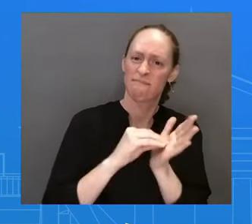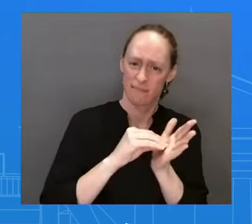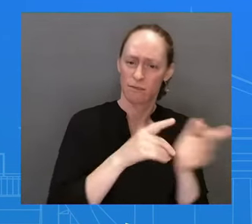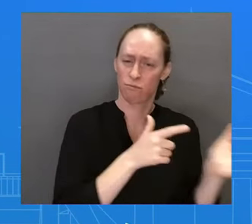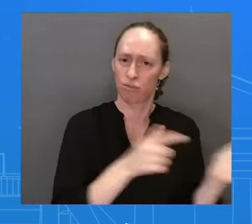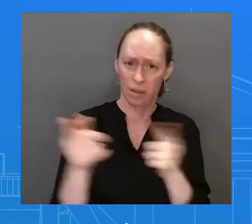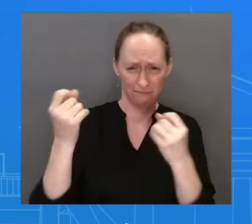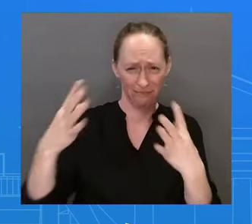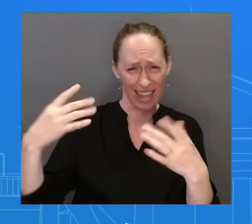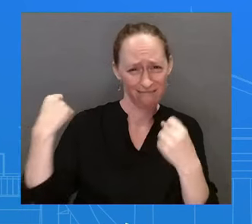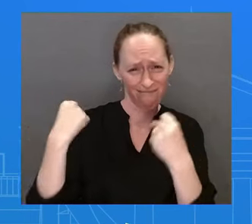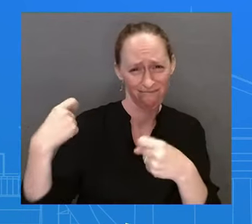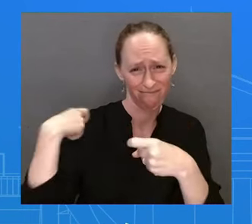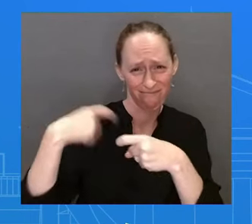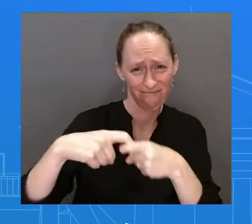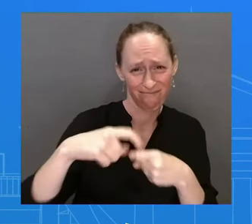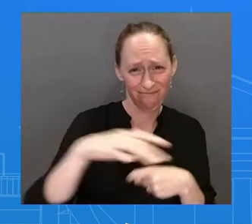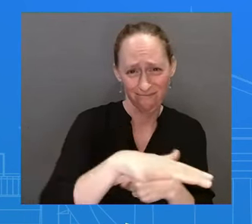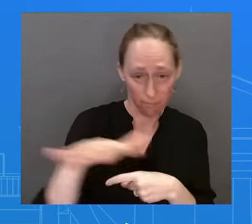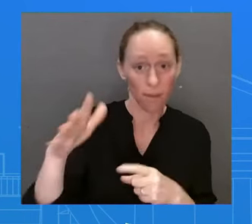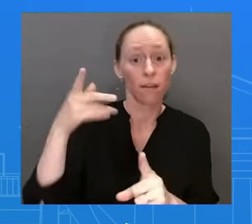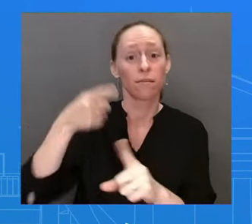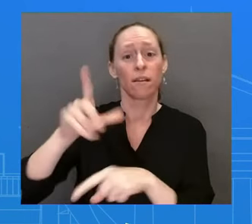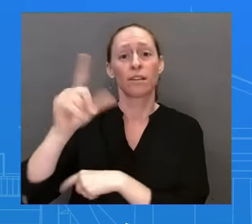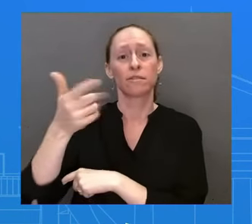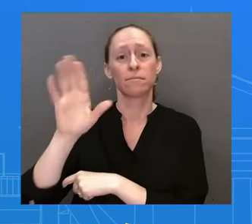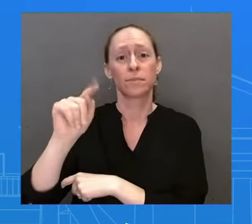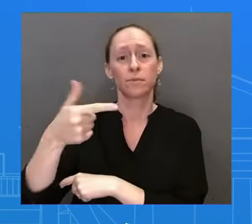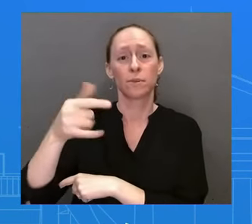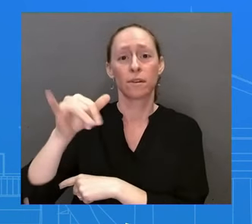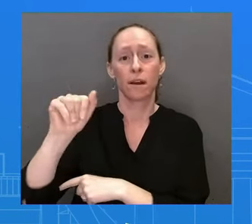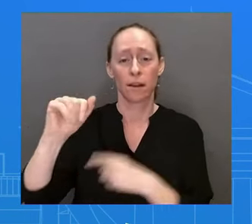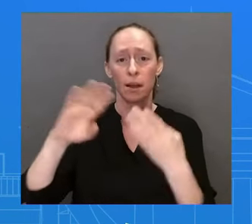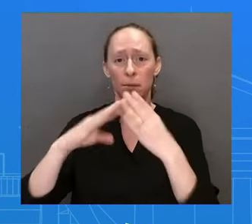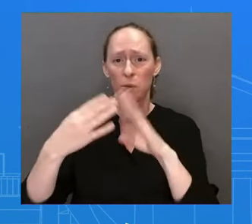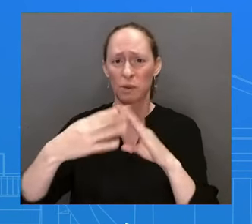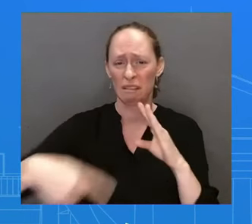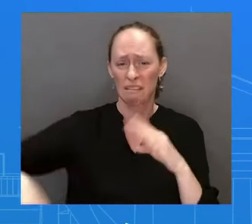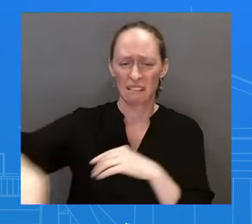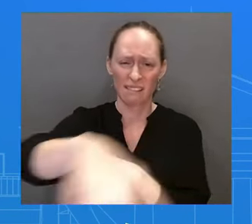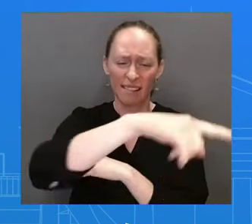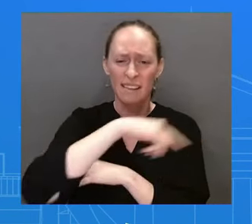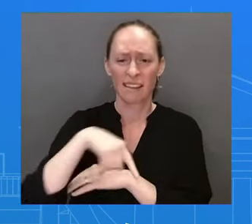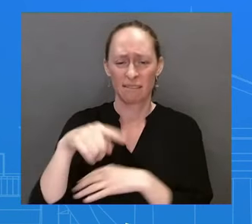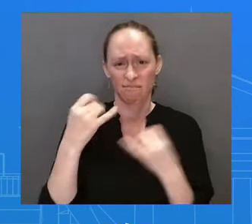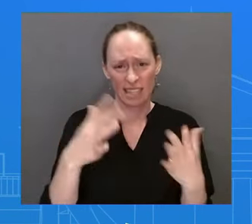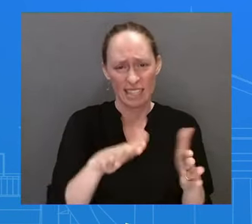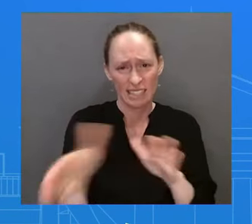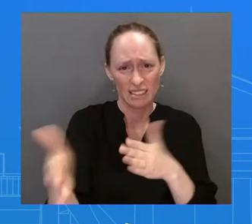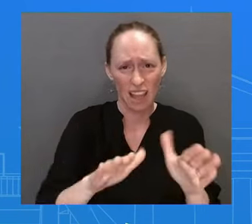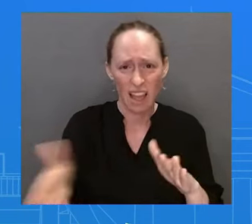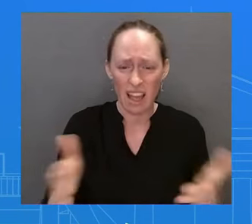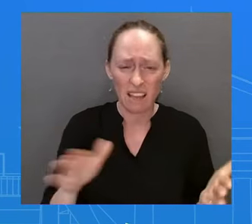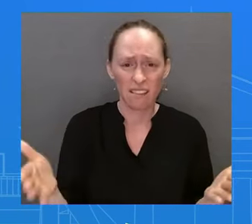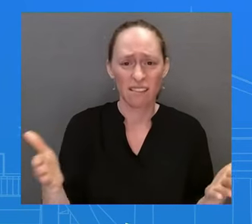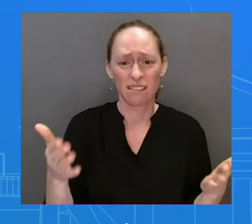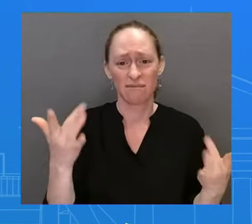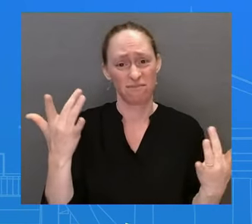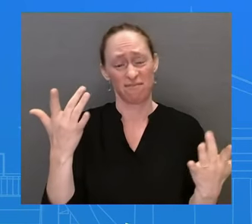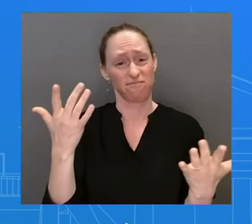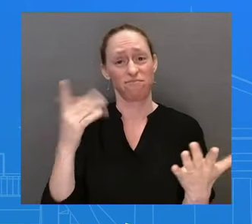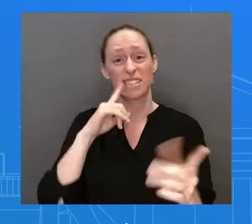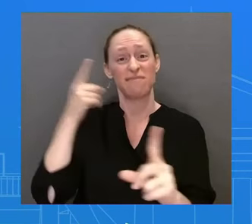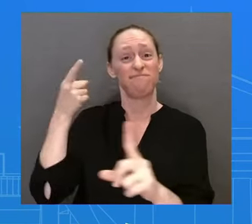lost their lives in a senseless act of gun violence. Today, we pray for the families of the victim and every survivor who